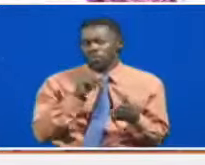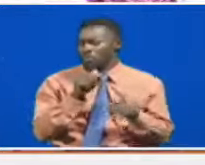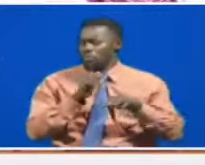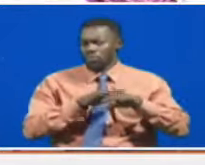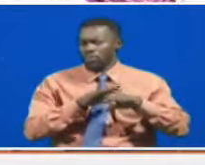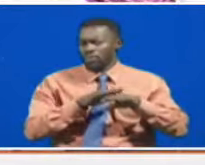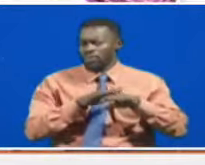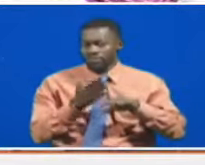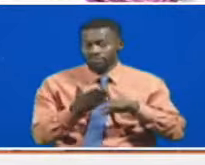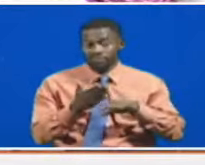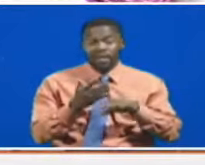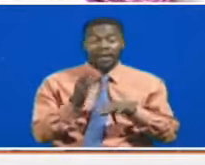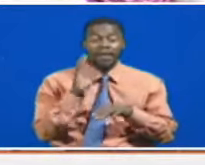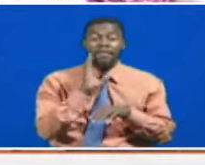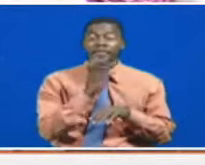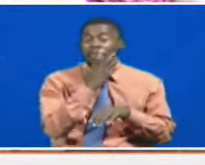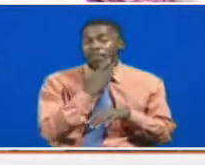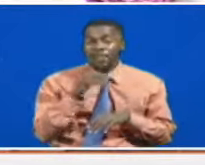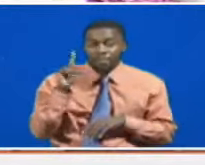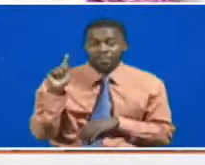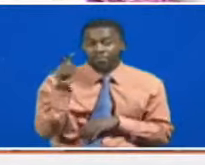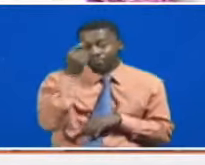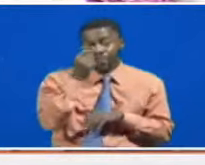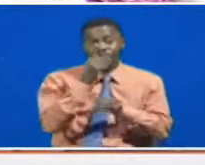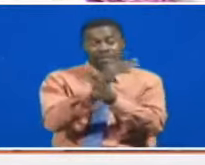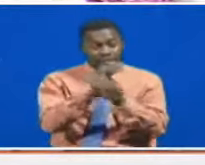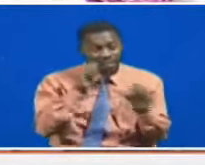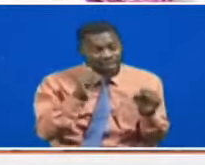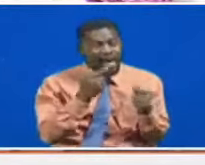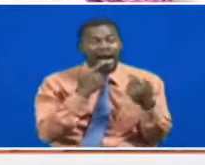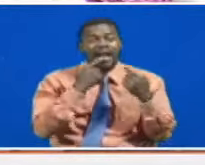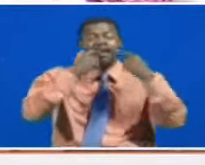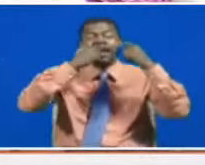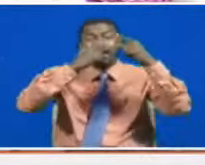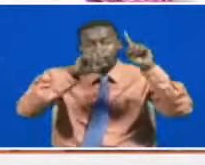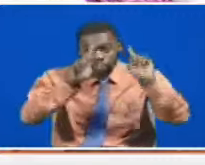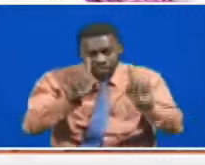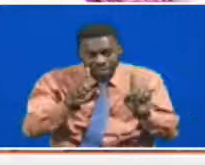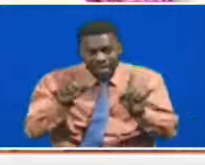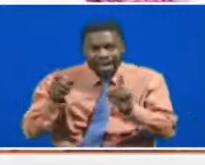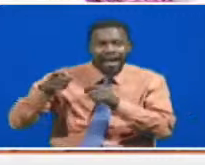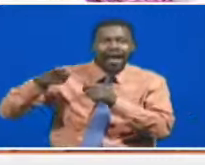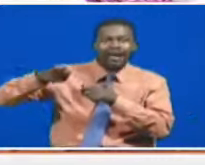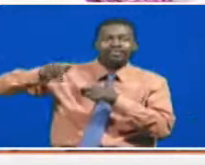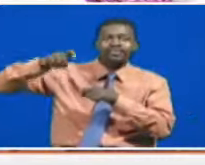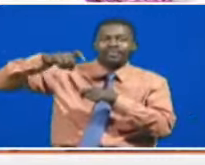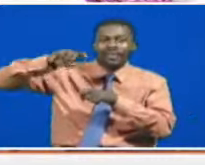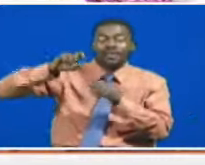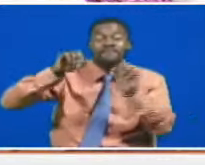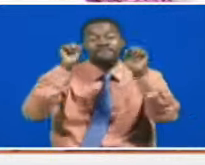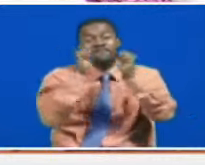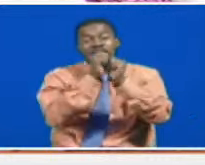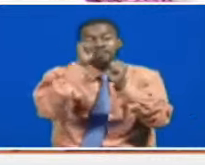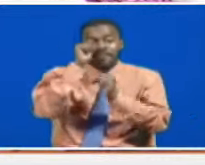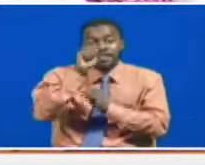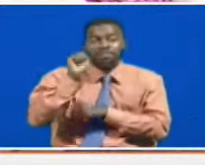this nation, Mzee Jomo Kenyatta, announced general wage increase at that time of